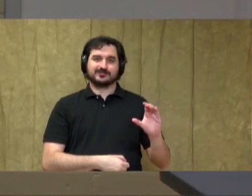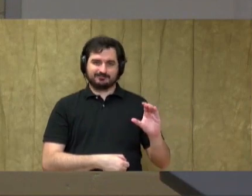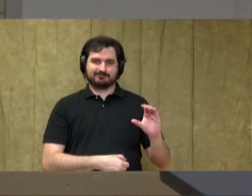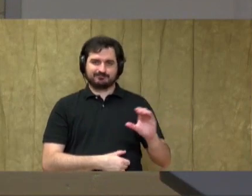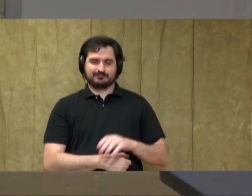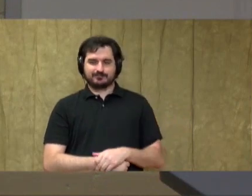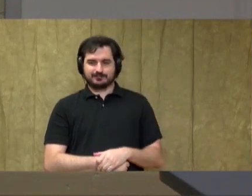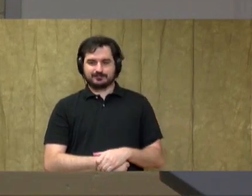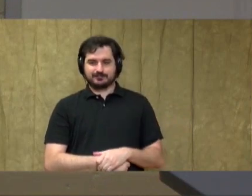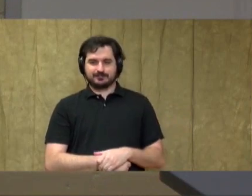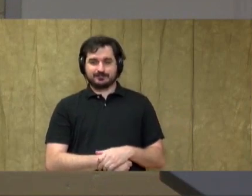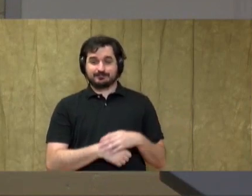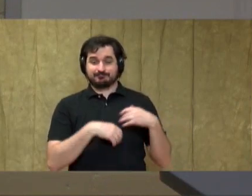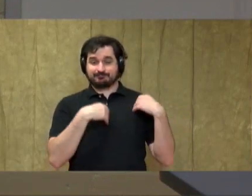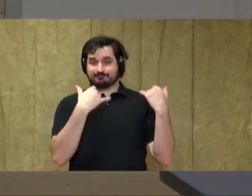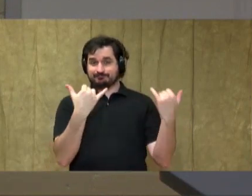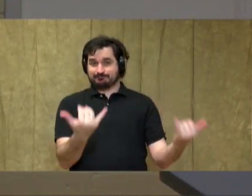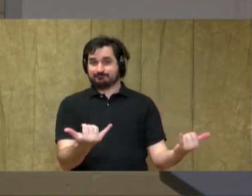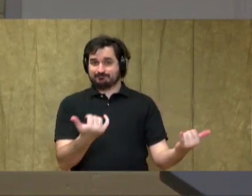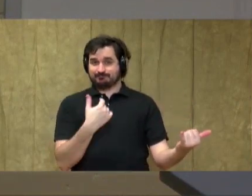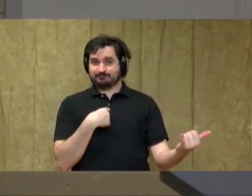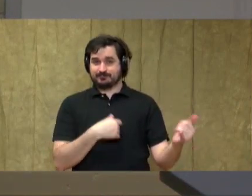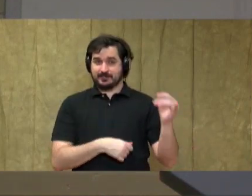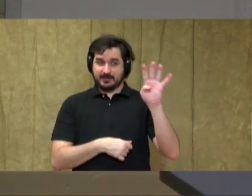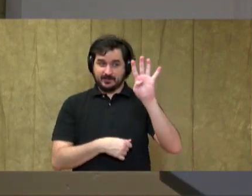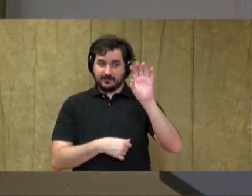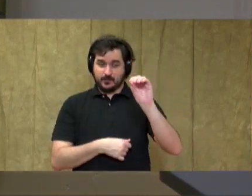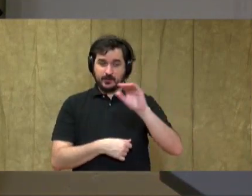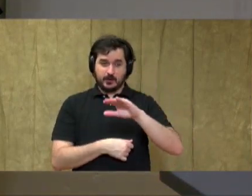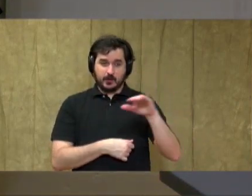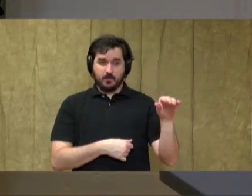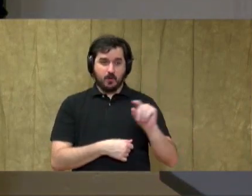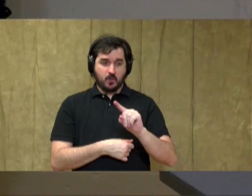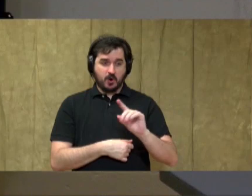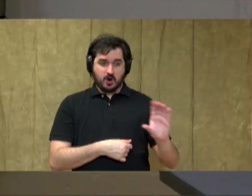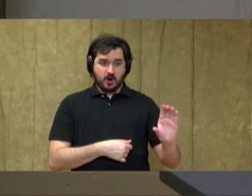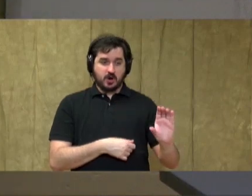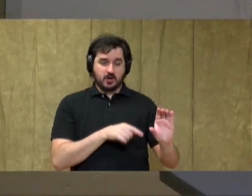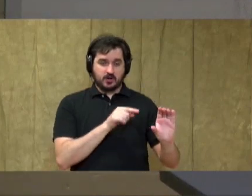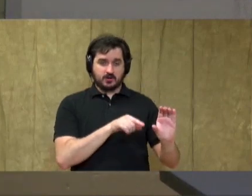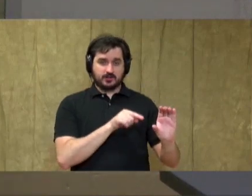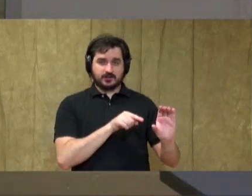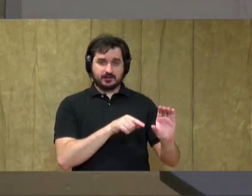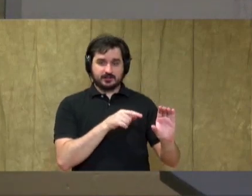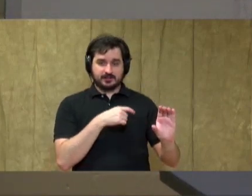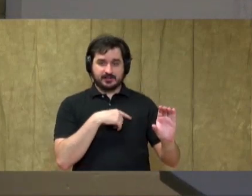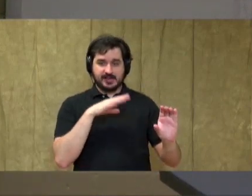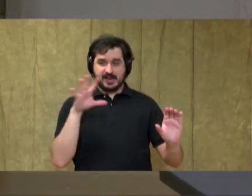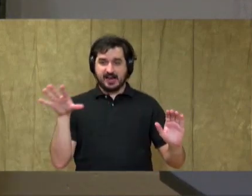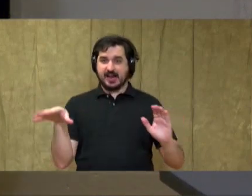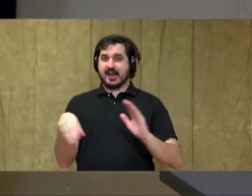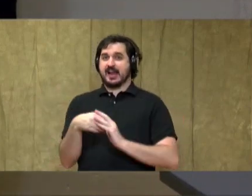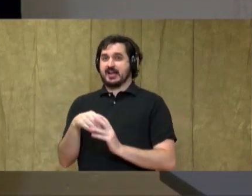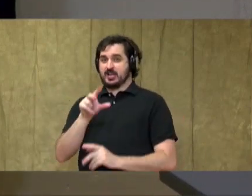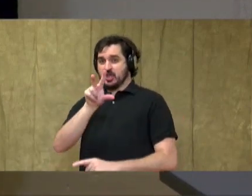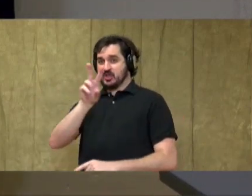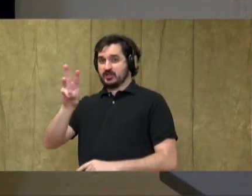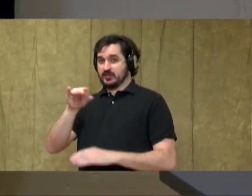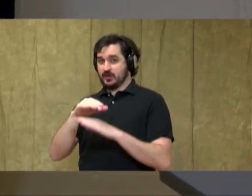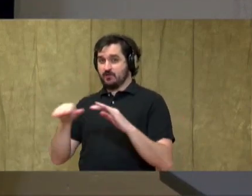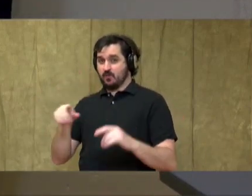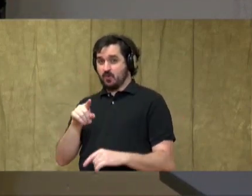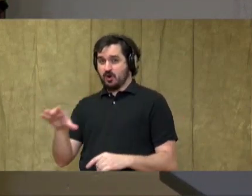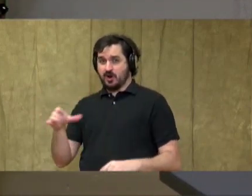100. So now I can take 40 hundredths. Can I add 40 hundredths to 36 hundredths?